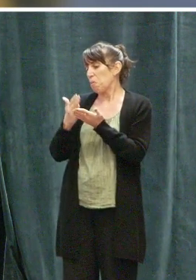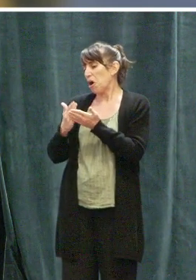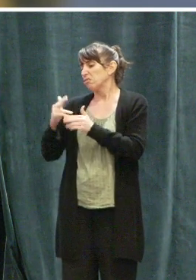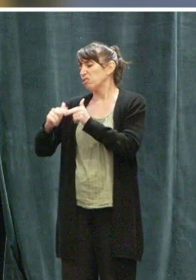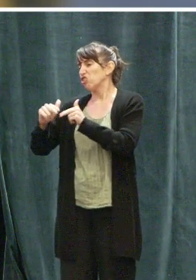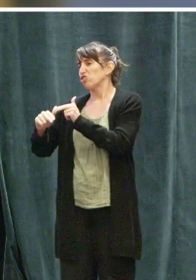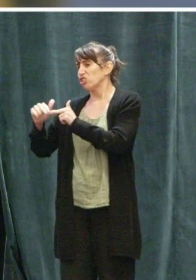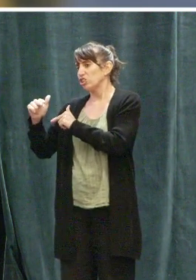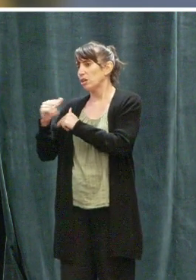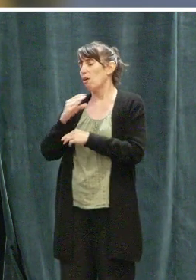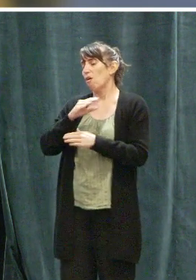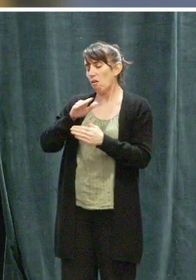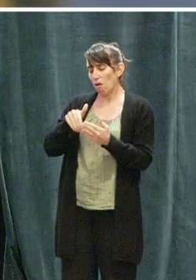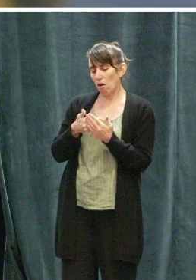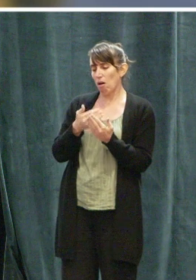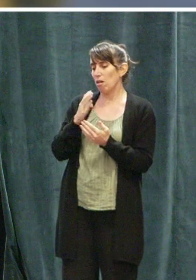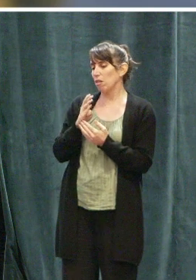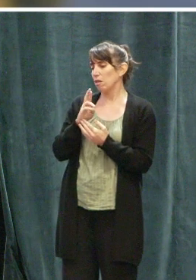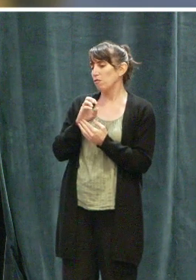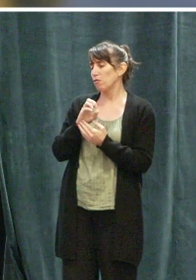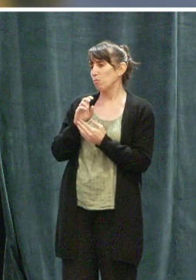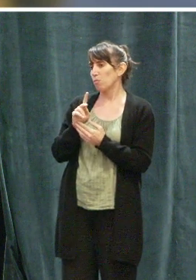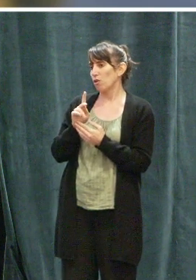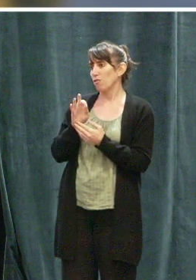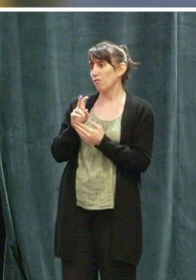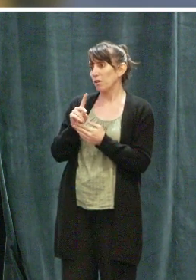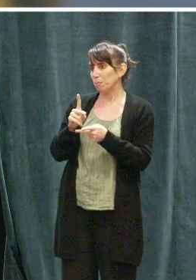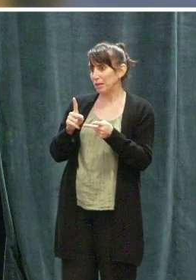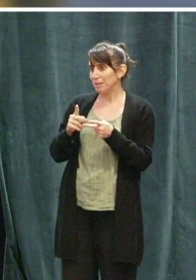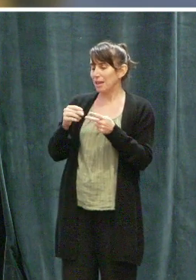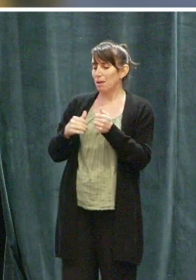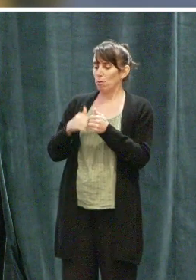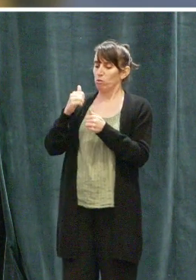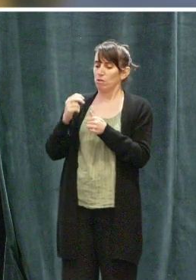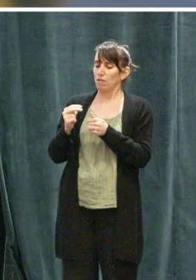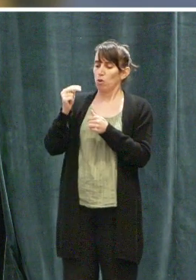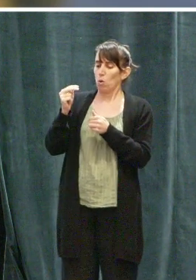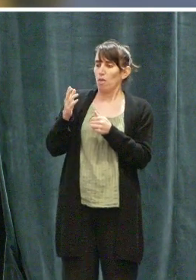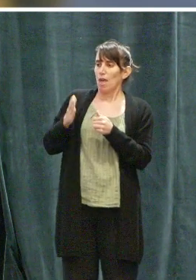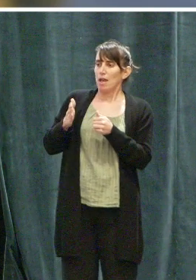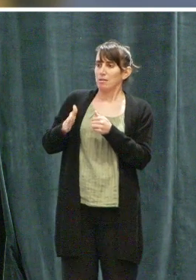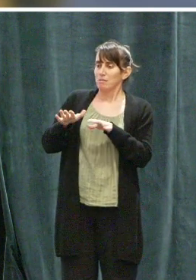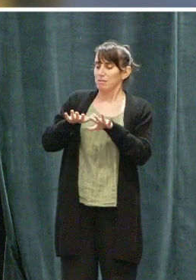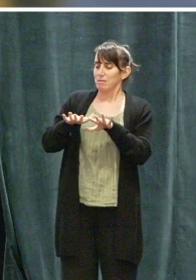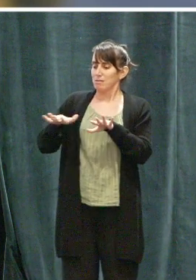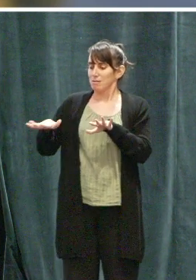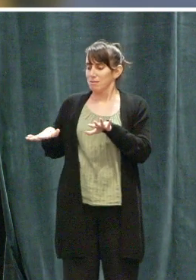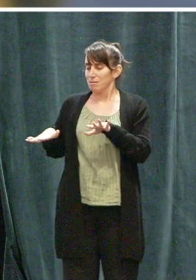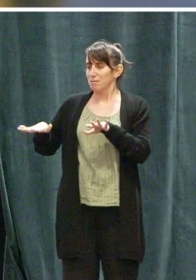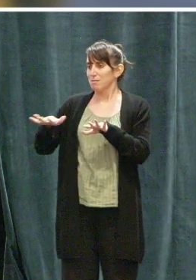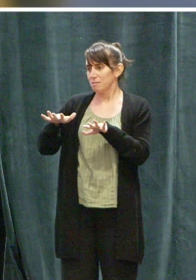well as all of Brookfield Place and the majority of the area on the north end of the project